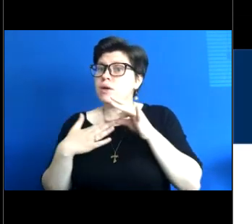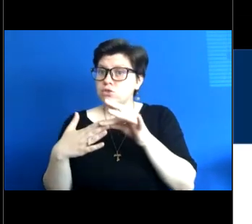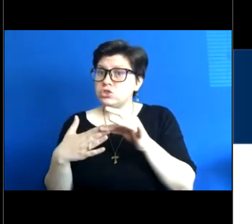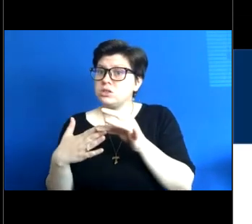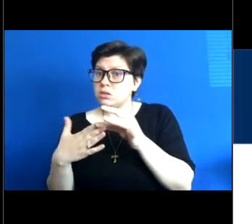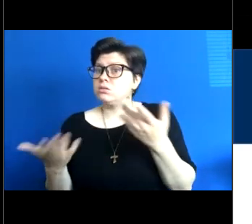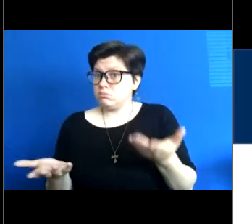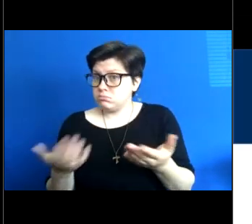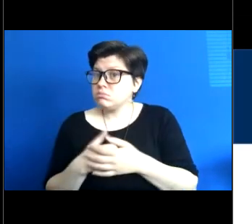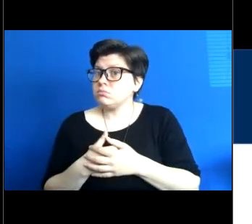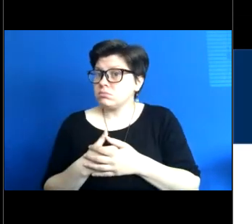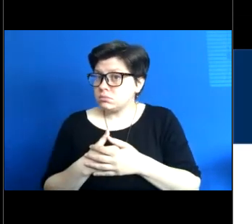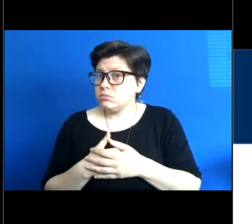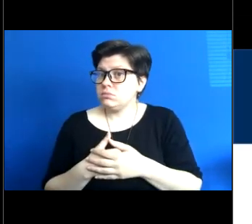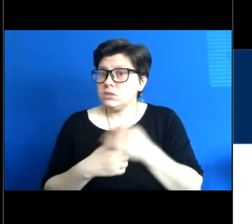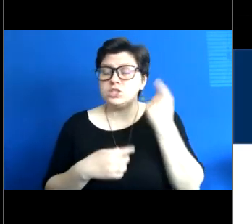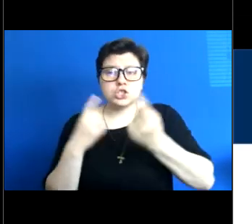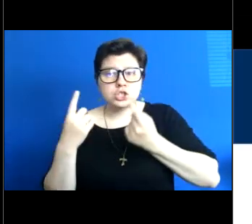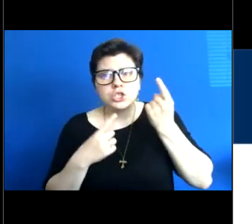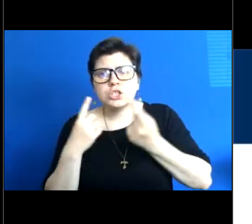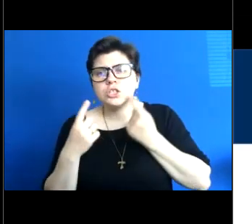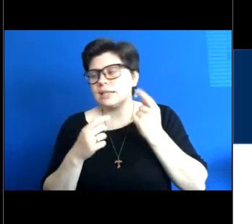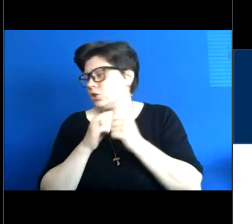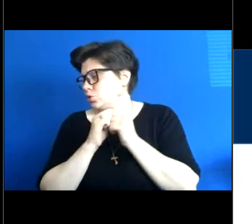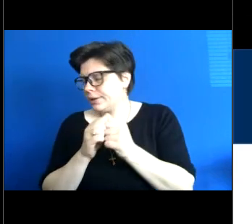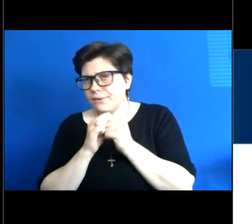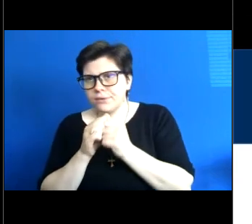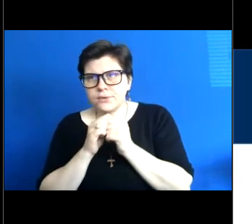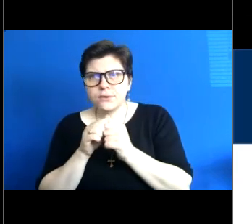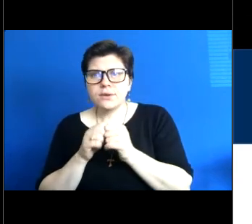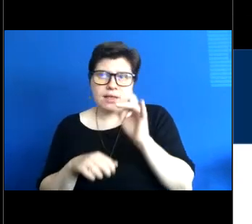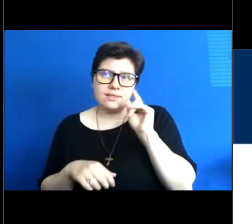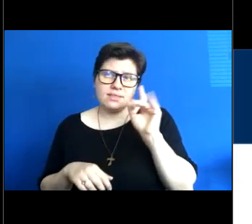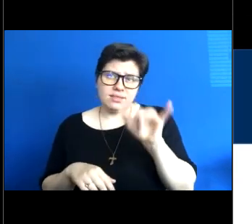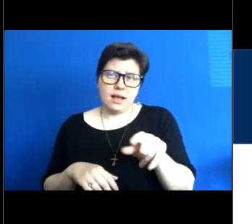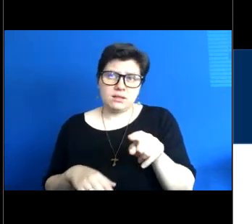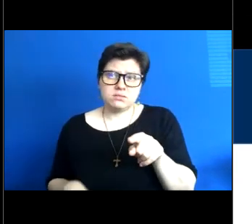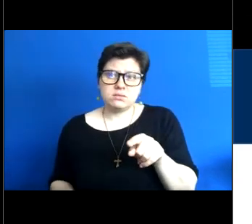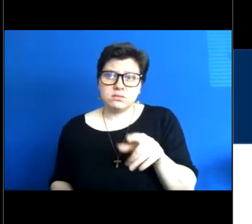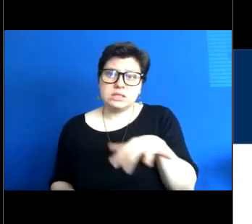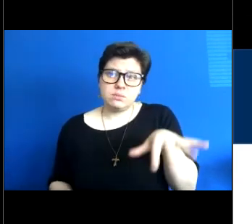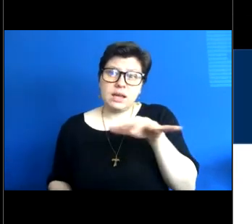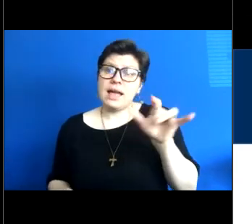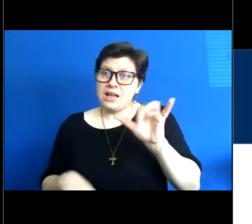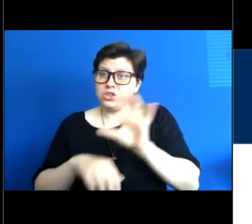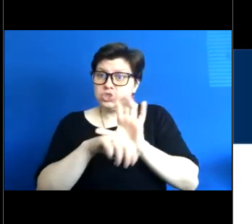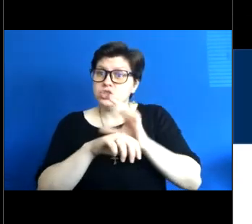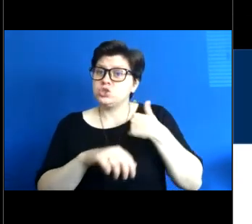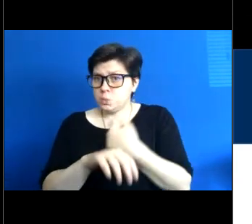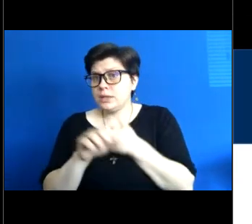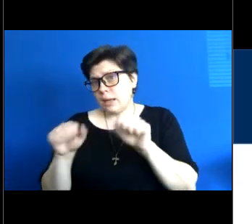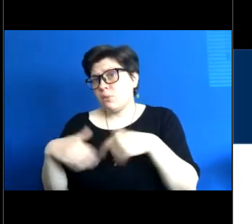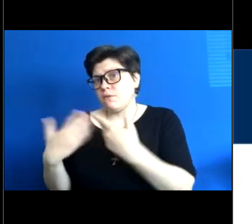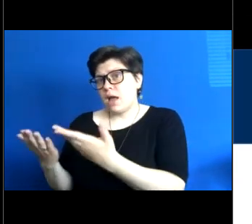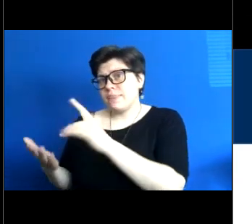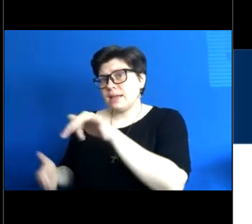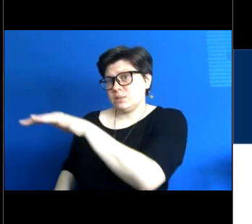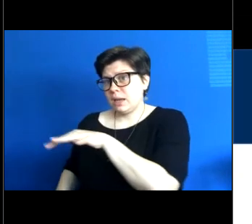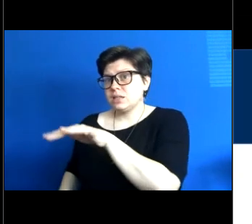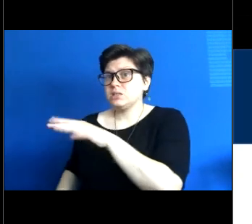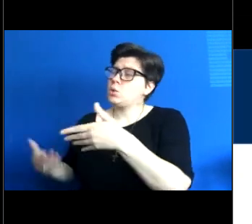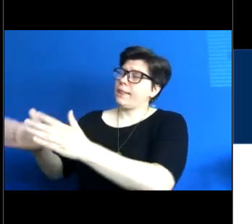in the terms of discerning together, I think that is a space that as a church we can provide for parents to be able